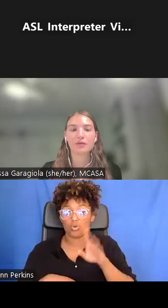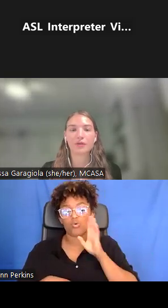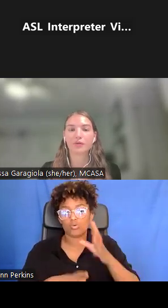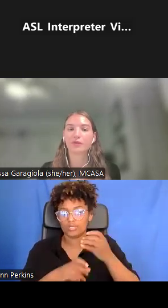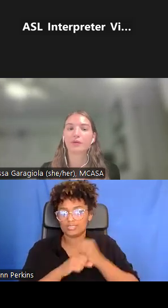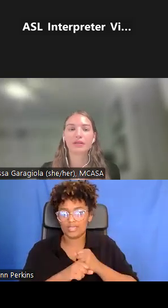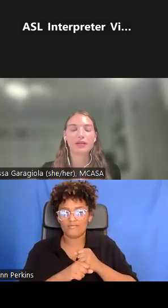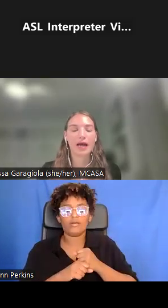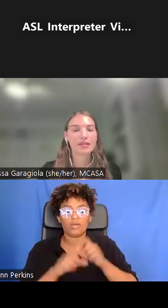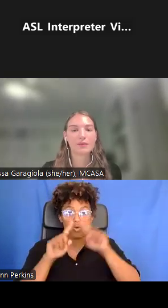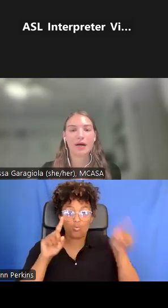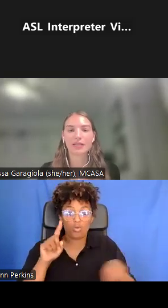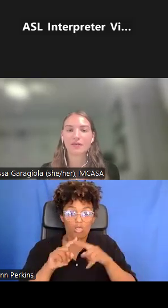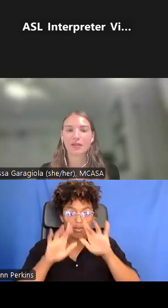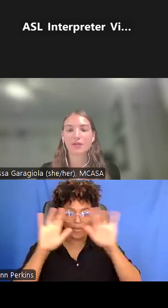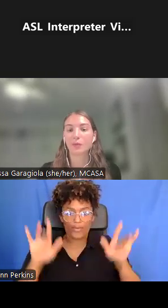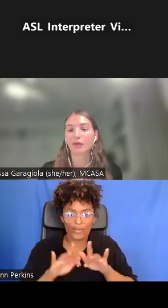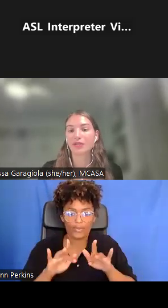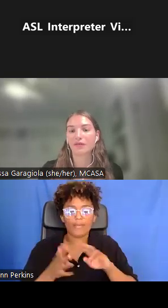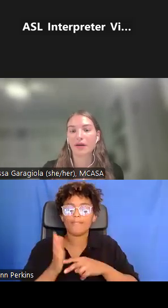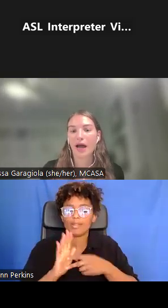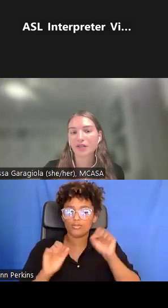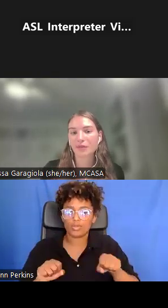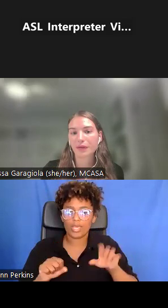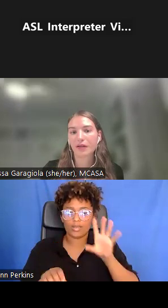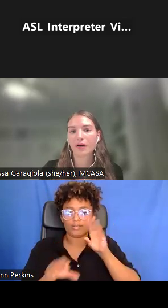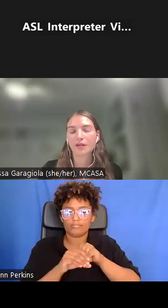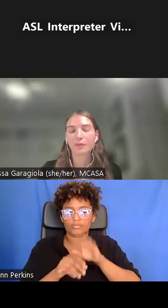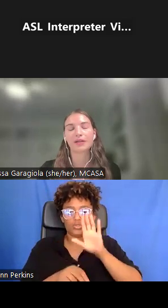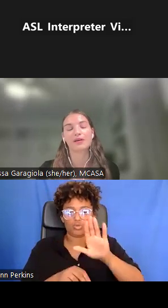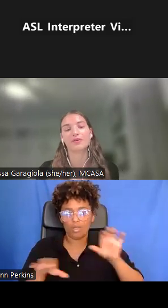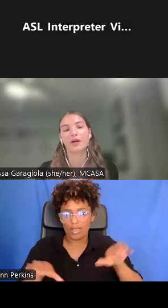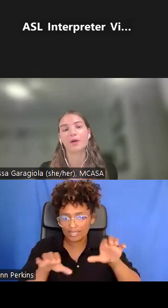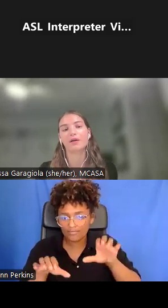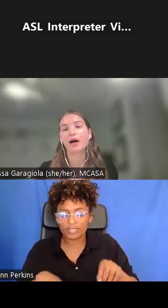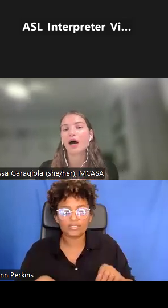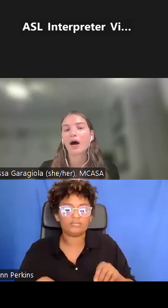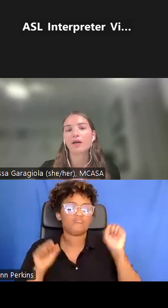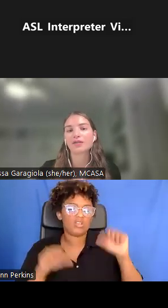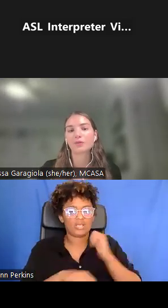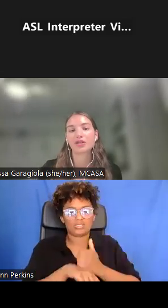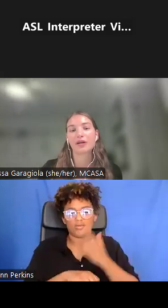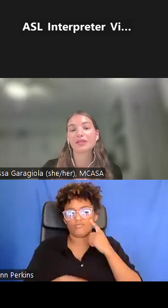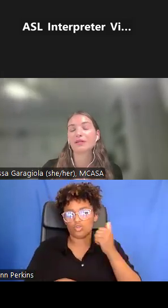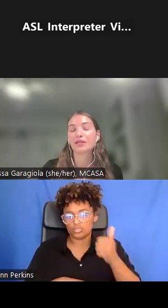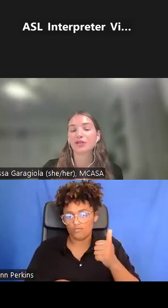you can go through and add some activities or build your self-care action plan on your blank self-care wheel. I'll also be sharing some